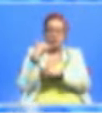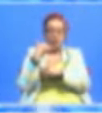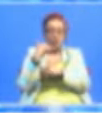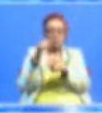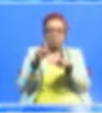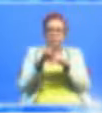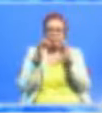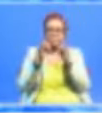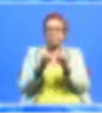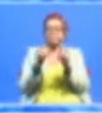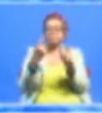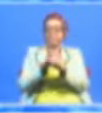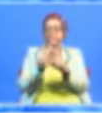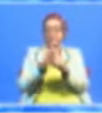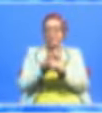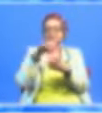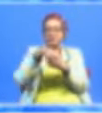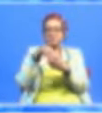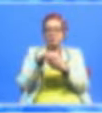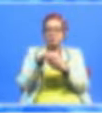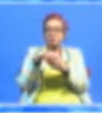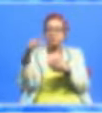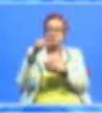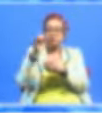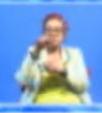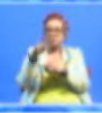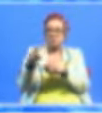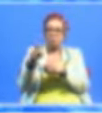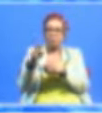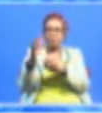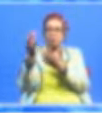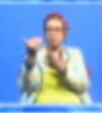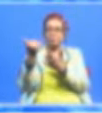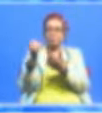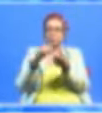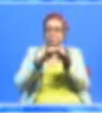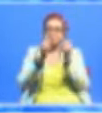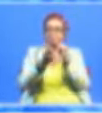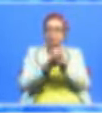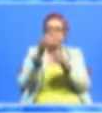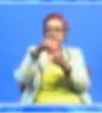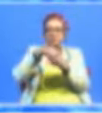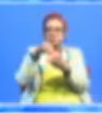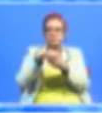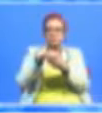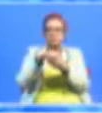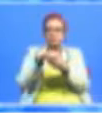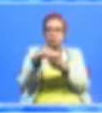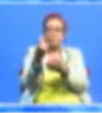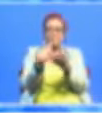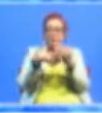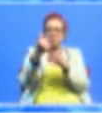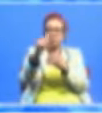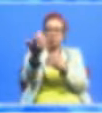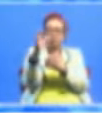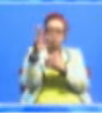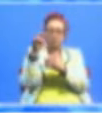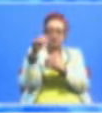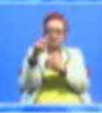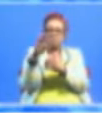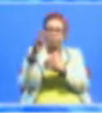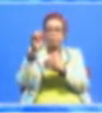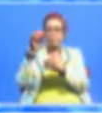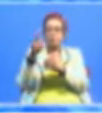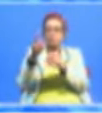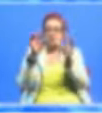numerous options of investment. Gen Z's opt to diversify investment portfolio through purchases of unit trust, bonds, and treasury